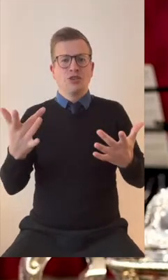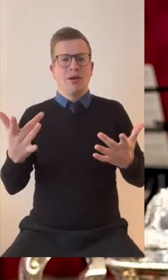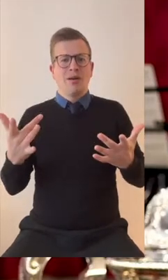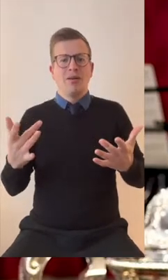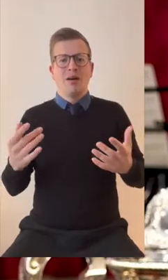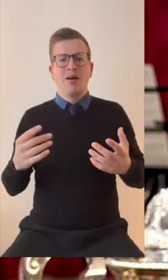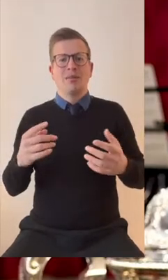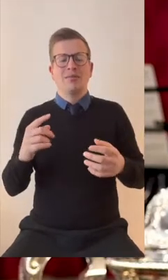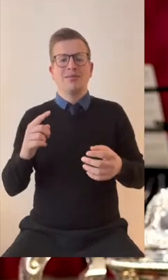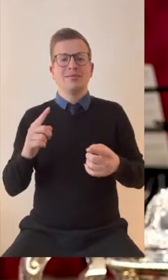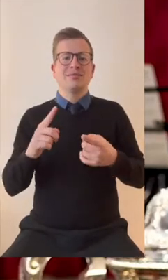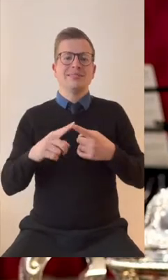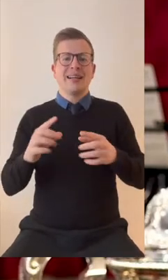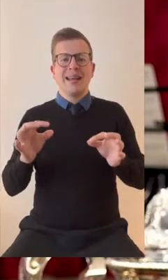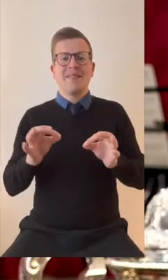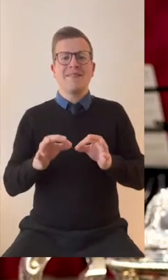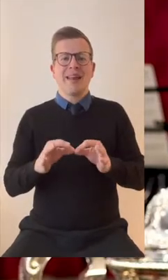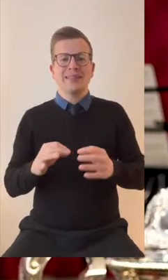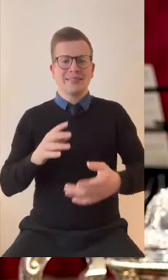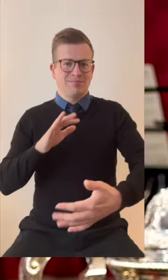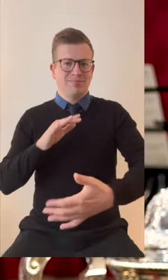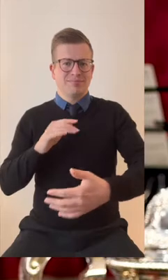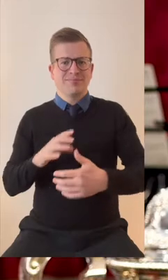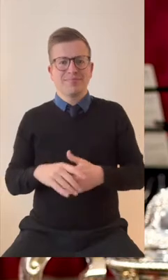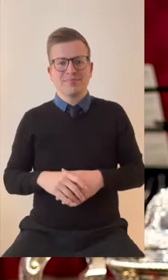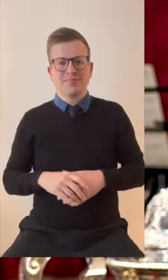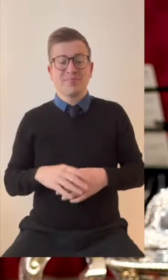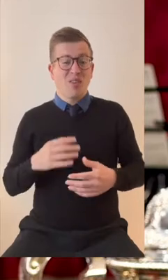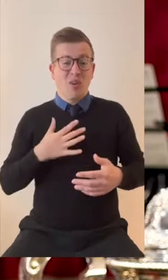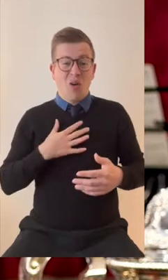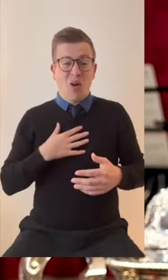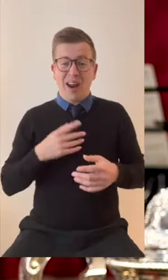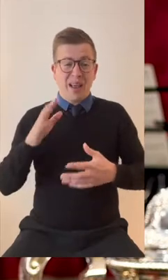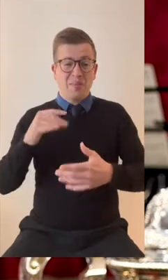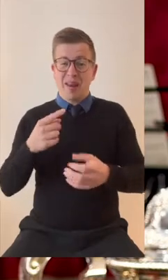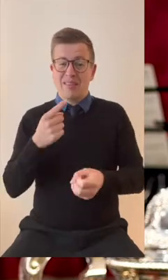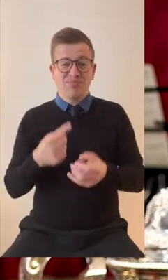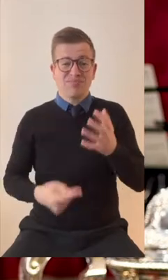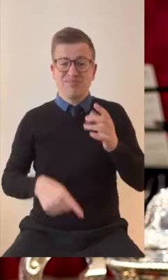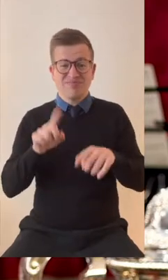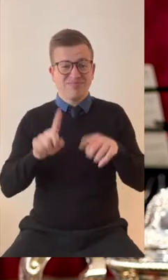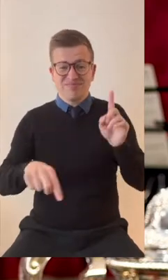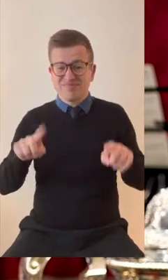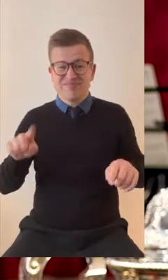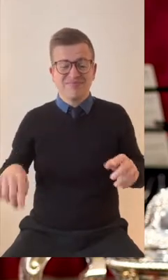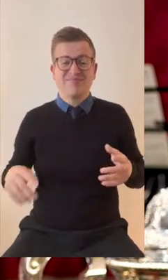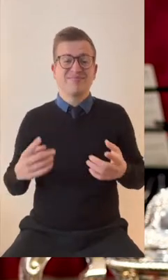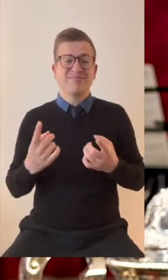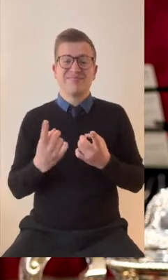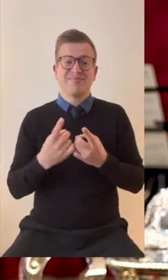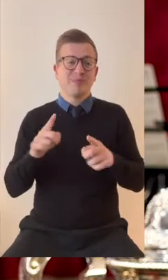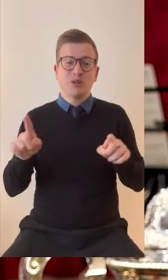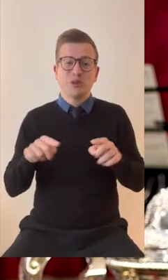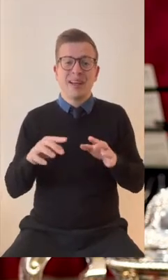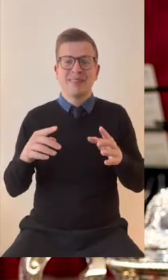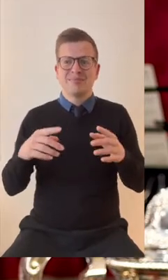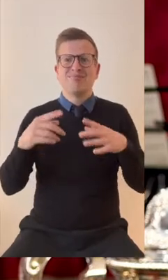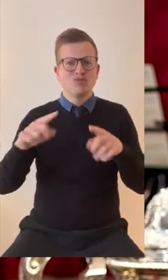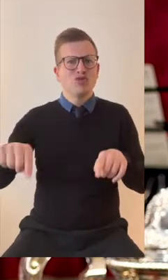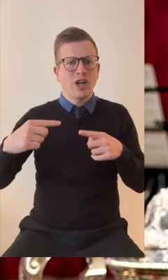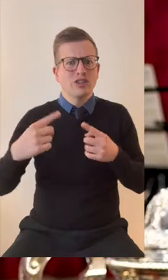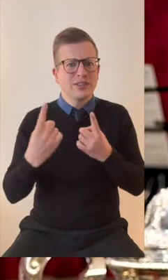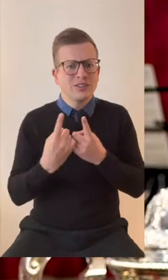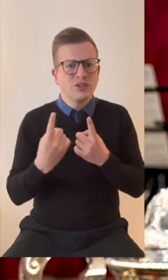flat bass quite heavily. I like playing lots of different pieces, challenging